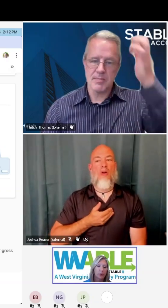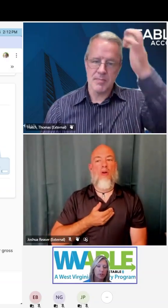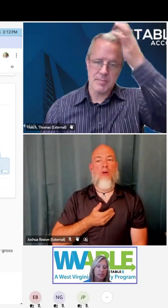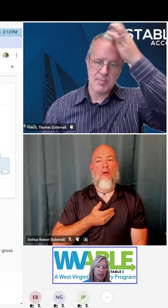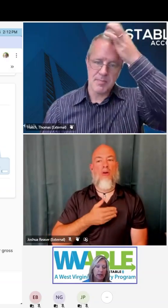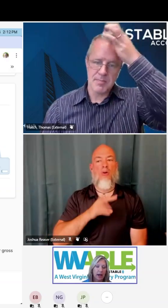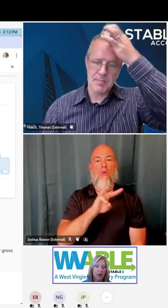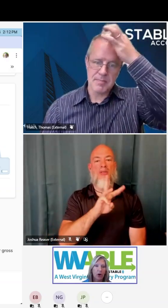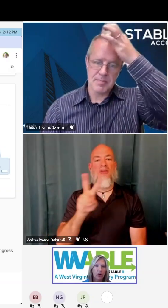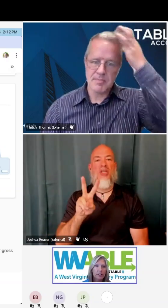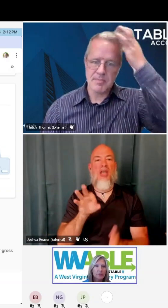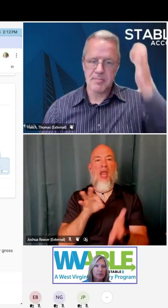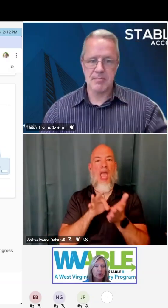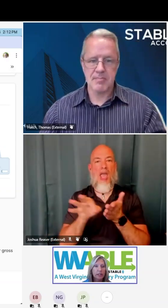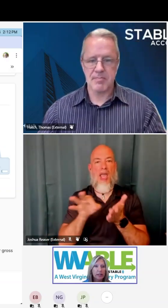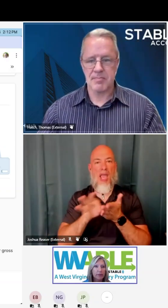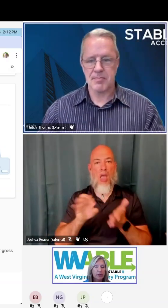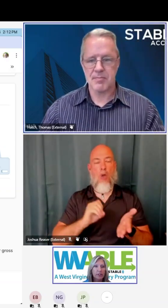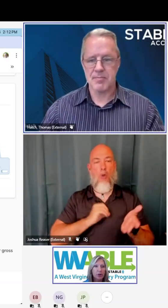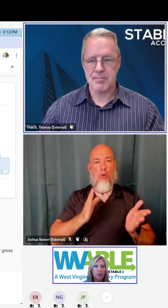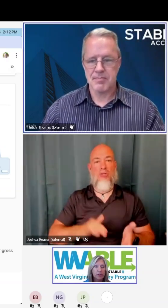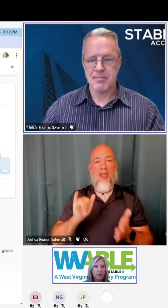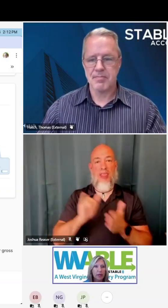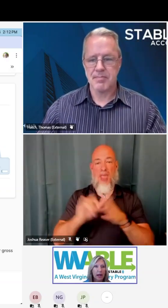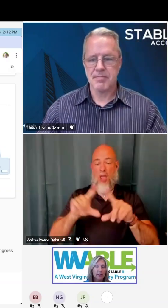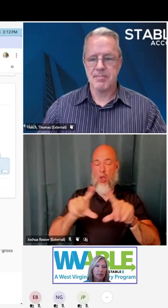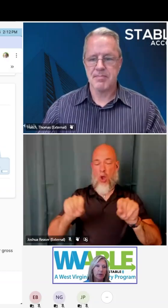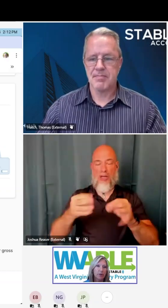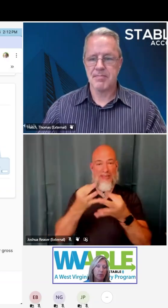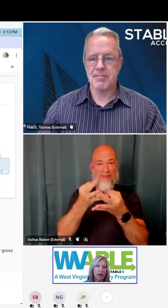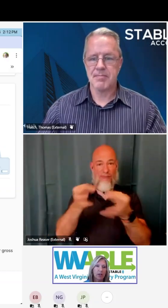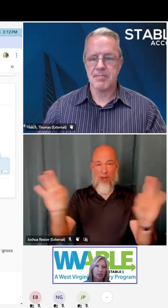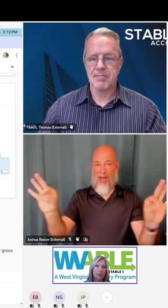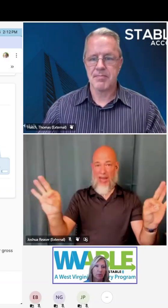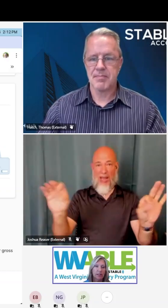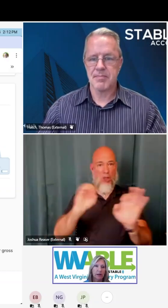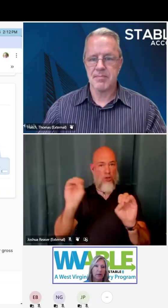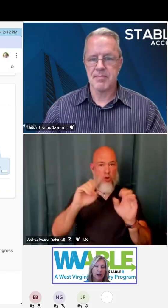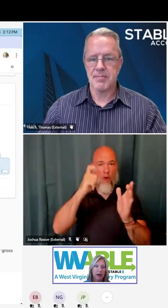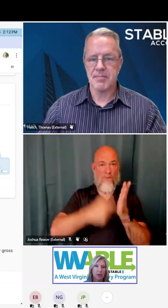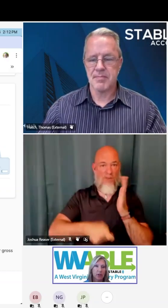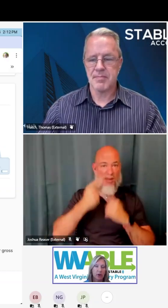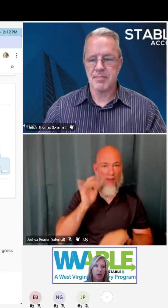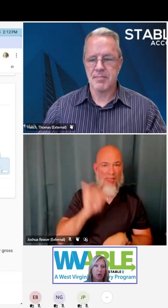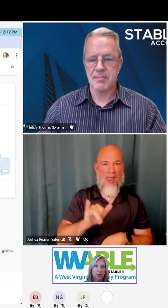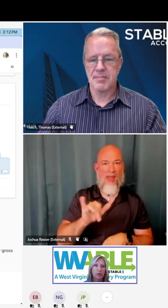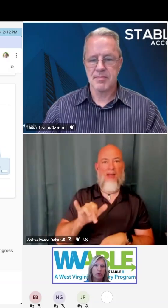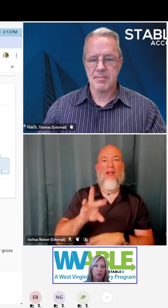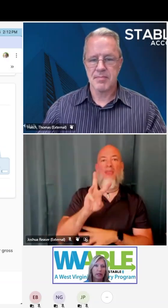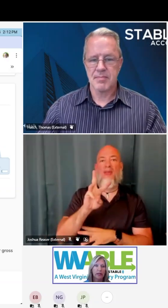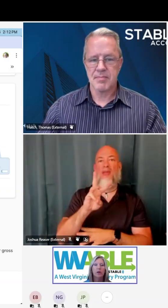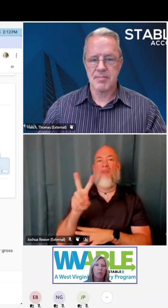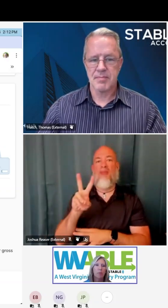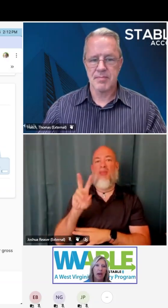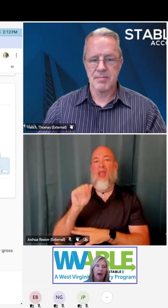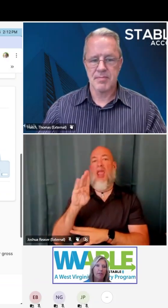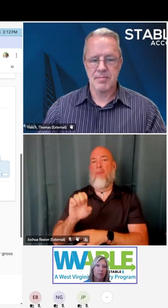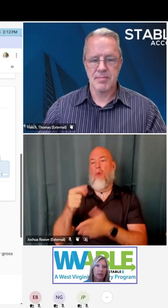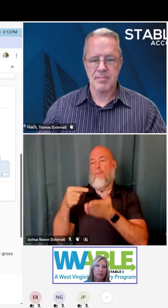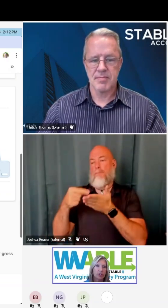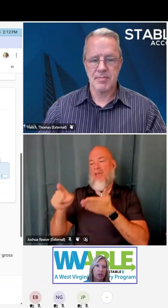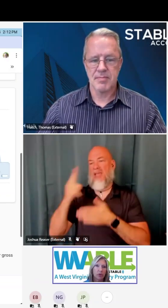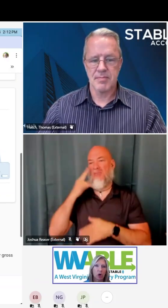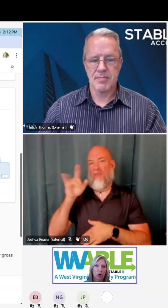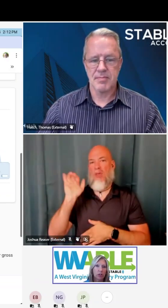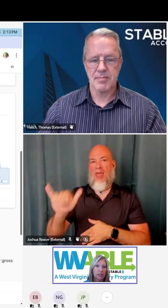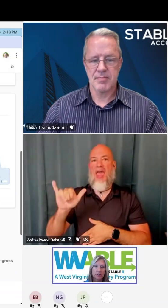account owners, that card is free. There is no fee for that. WVABLE actually picks up the $5 cardholder user fee on behalf of